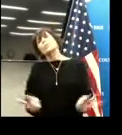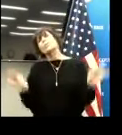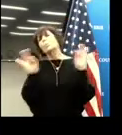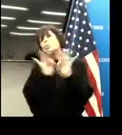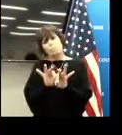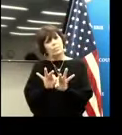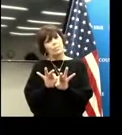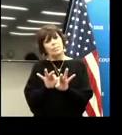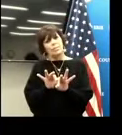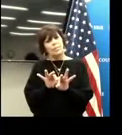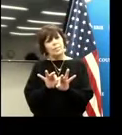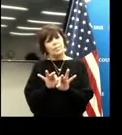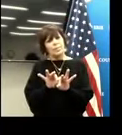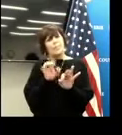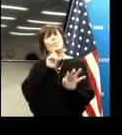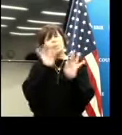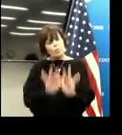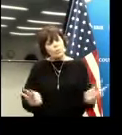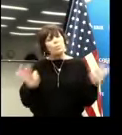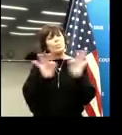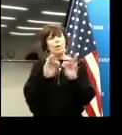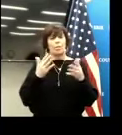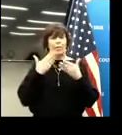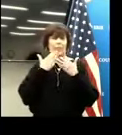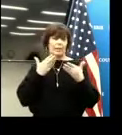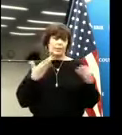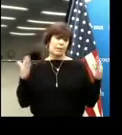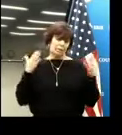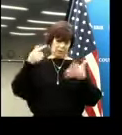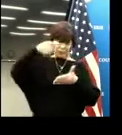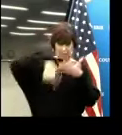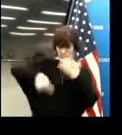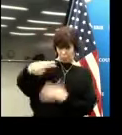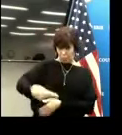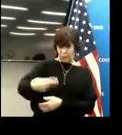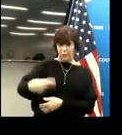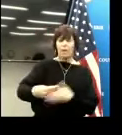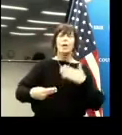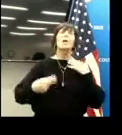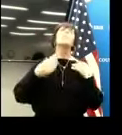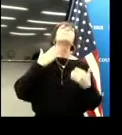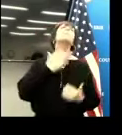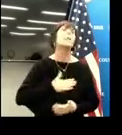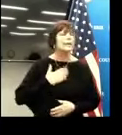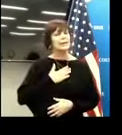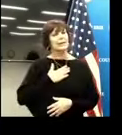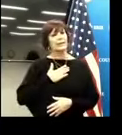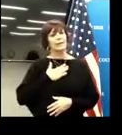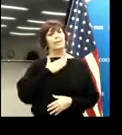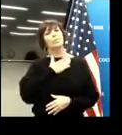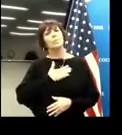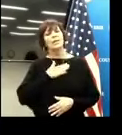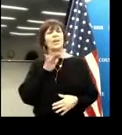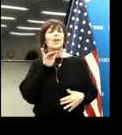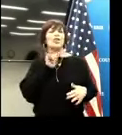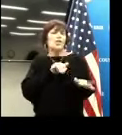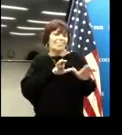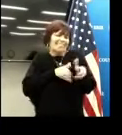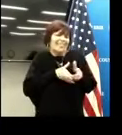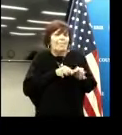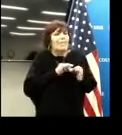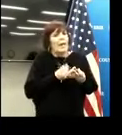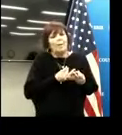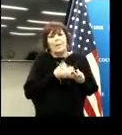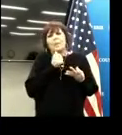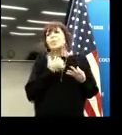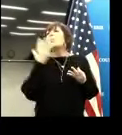important that with Thanksgiving coming up next Thursday, you please have Thanksgiving with your immediate family. Do not